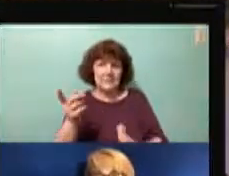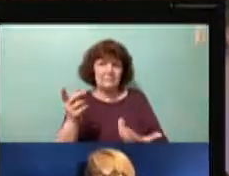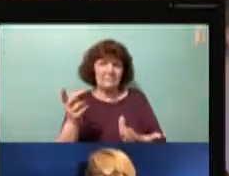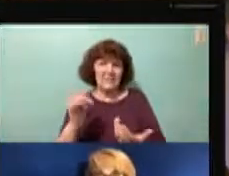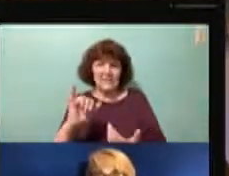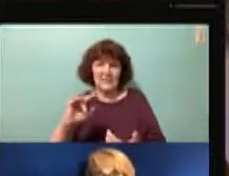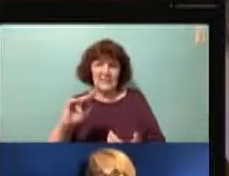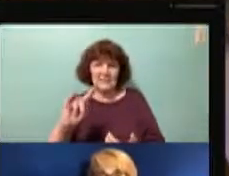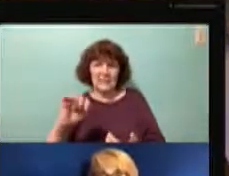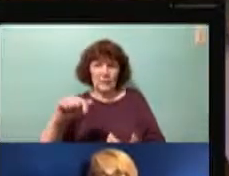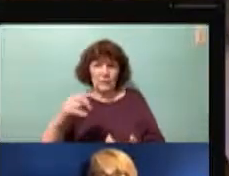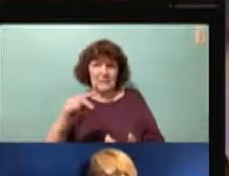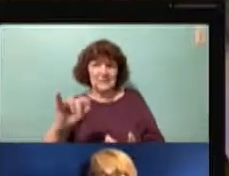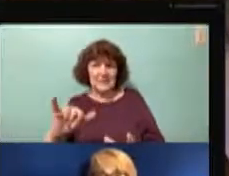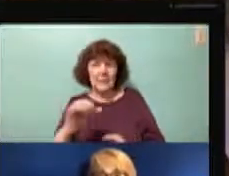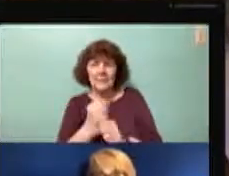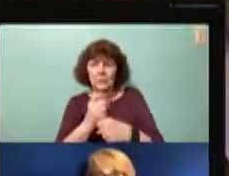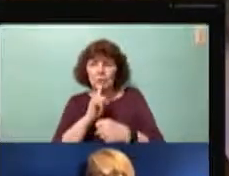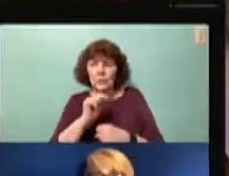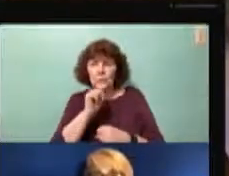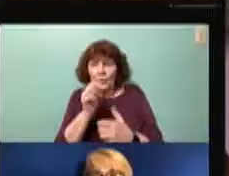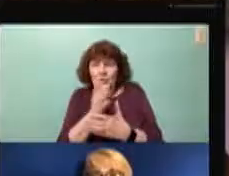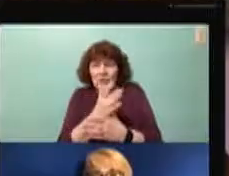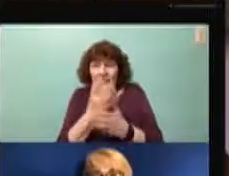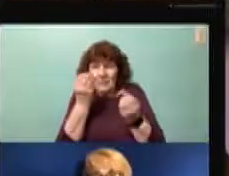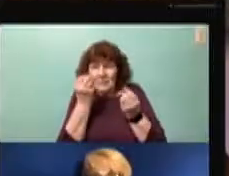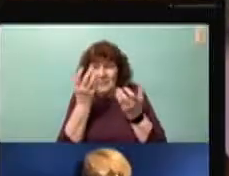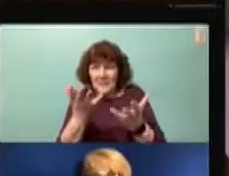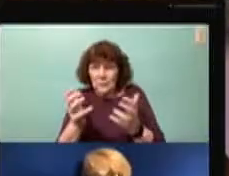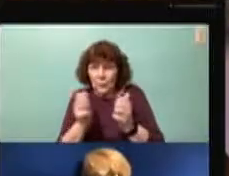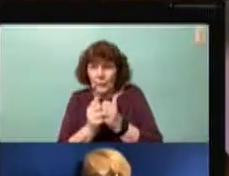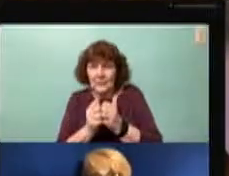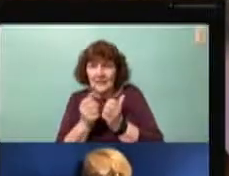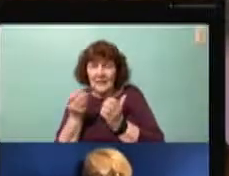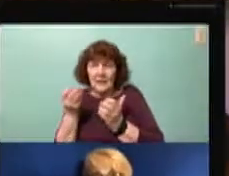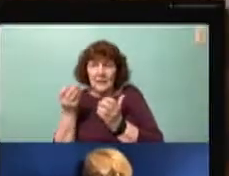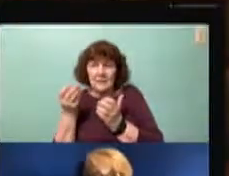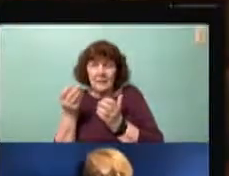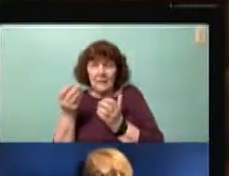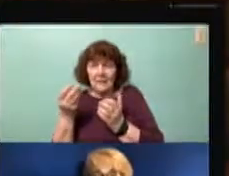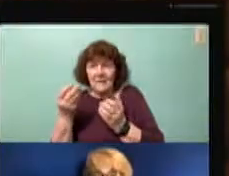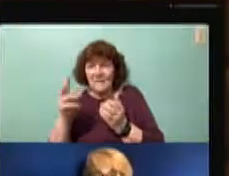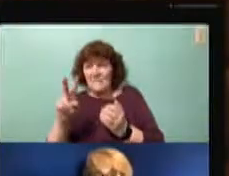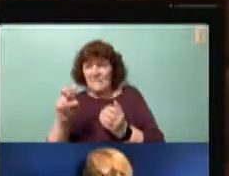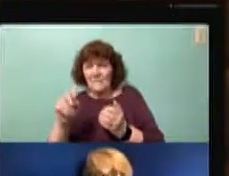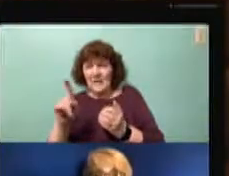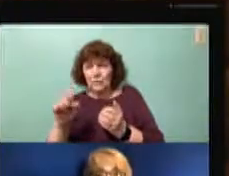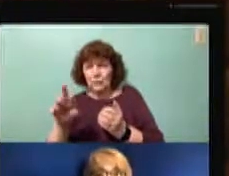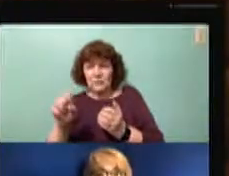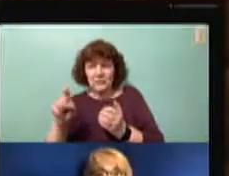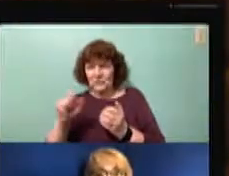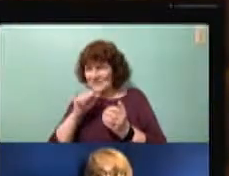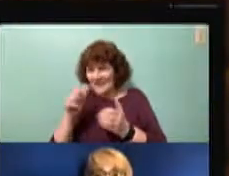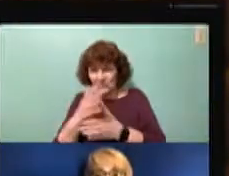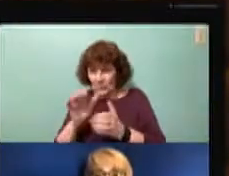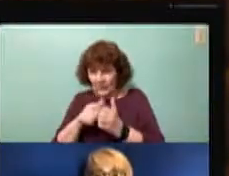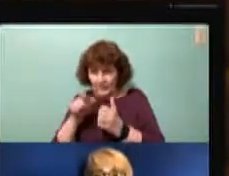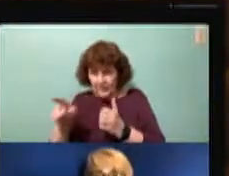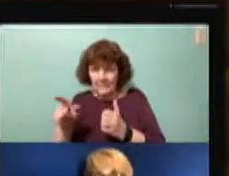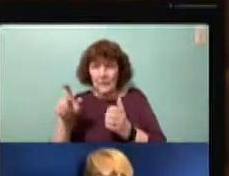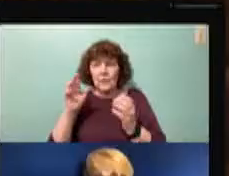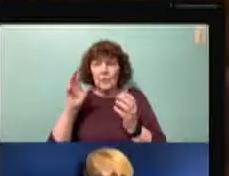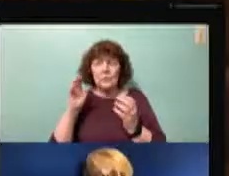isn't happening. There's not communication going between vendors and using departments that should not be occurring.